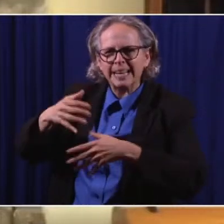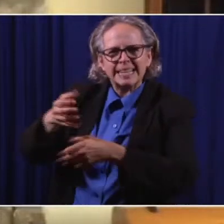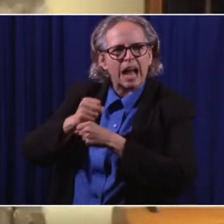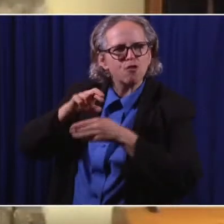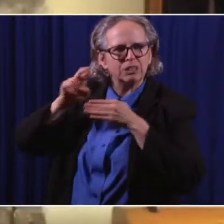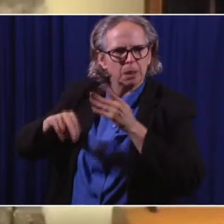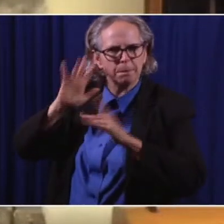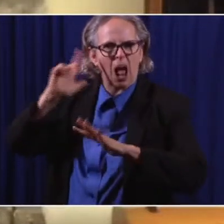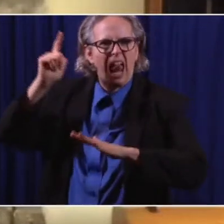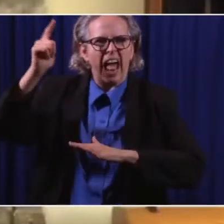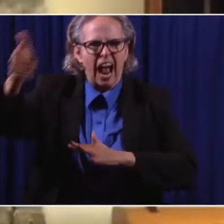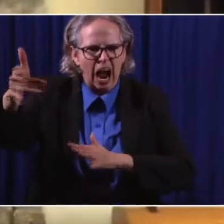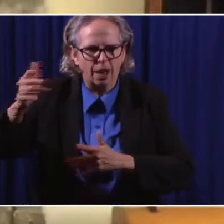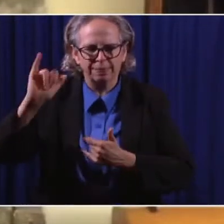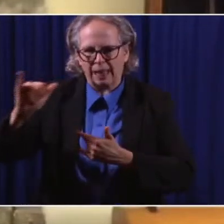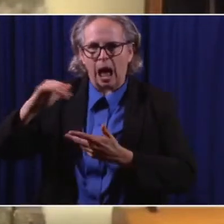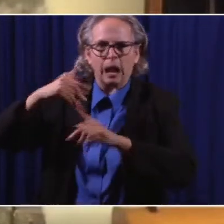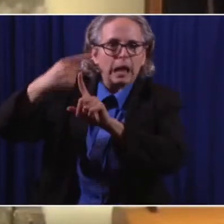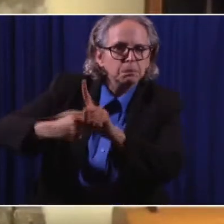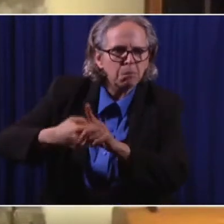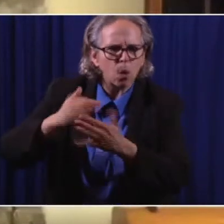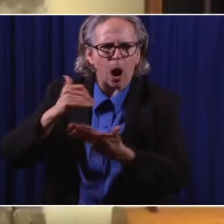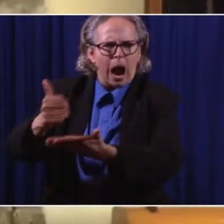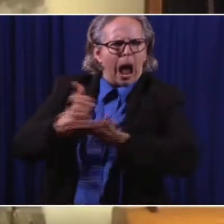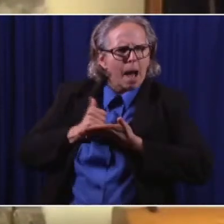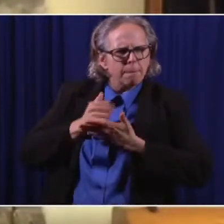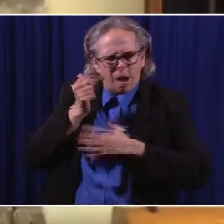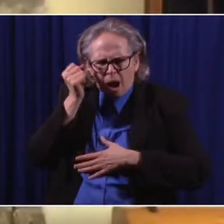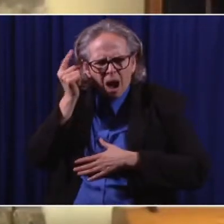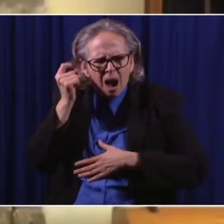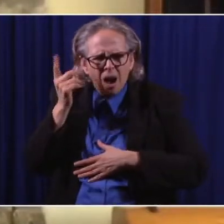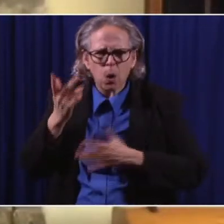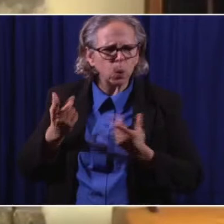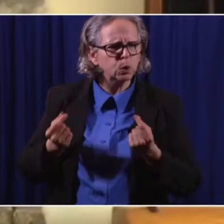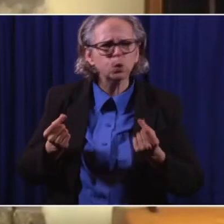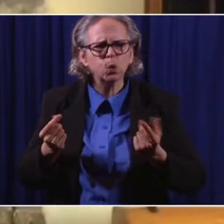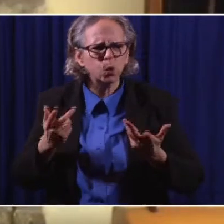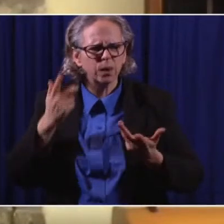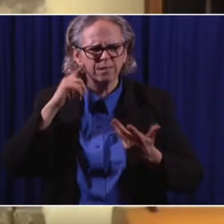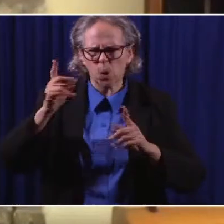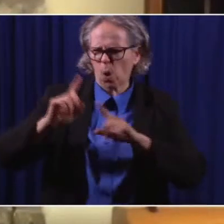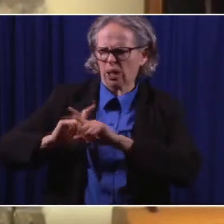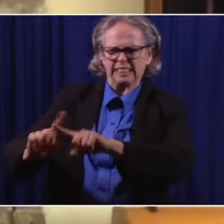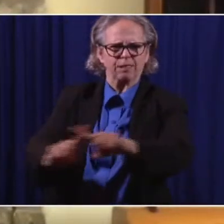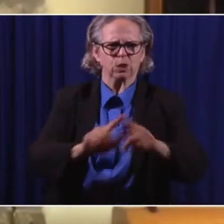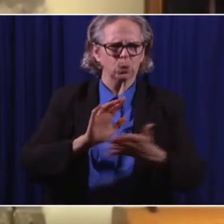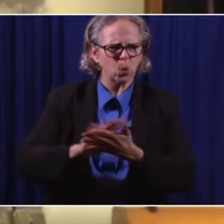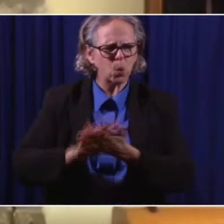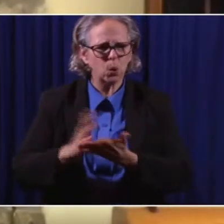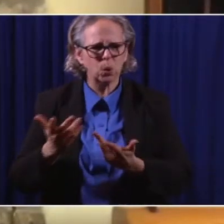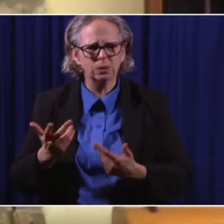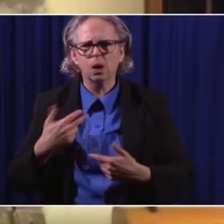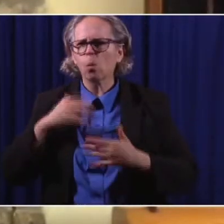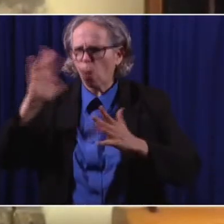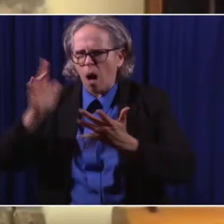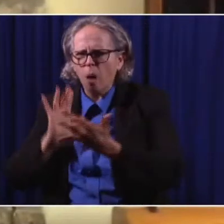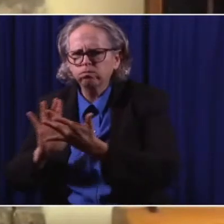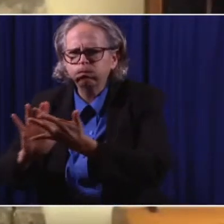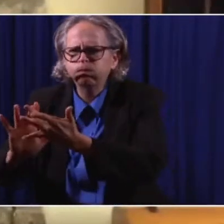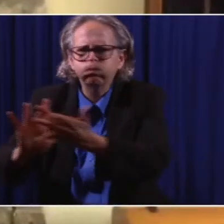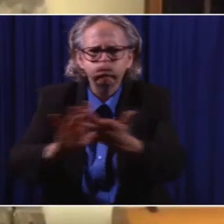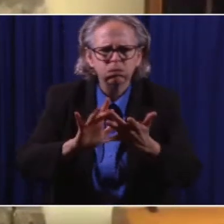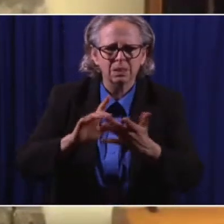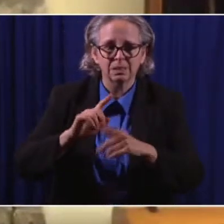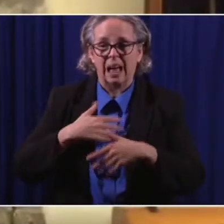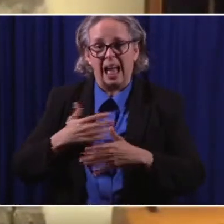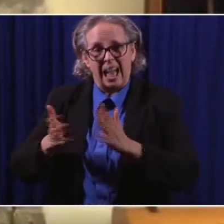we're going to go into some schools with the school's consent and individuals' consent,